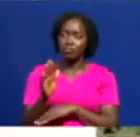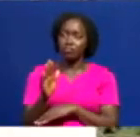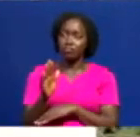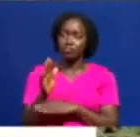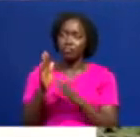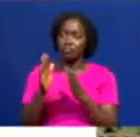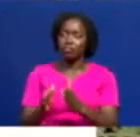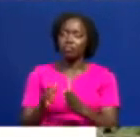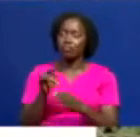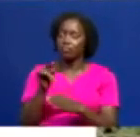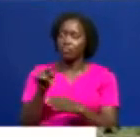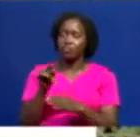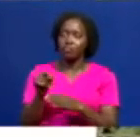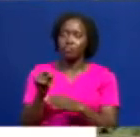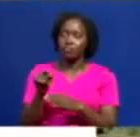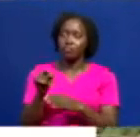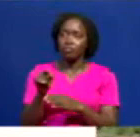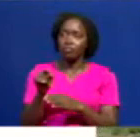person is normally,